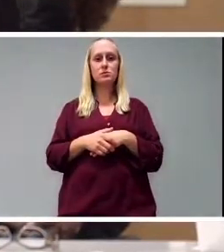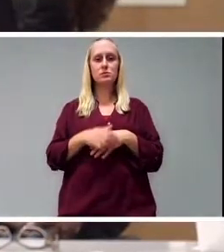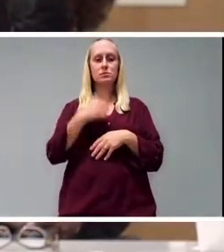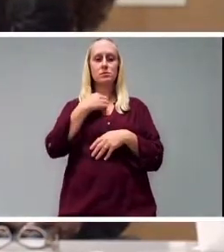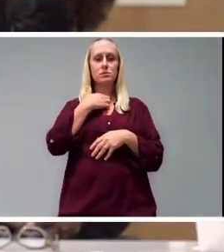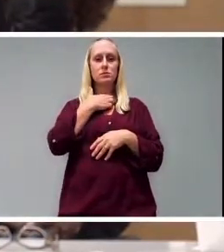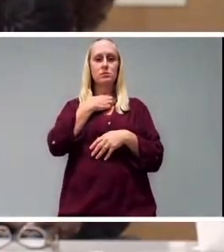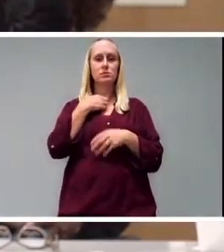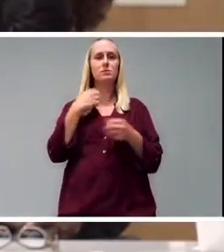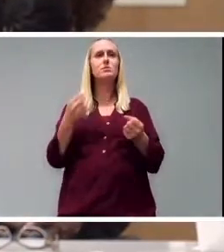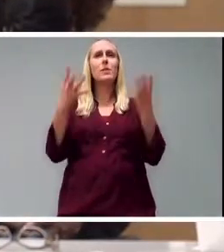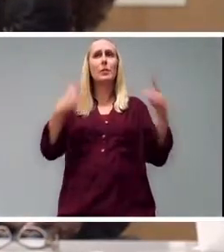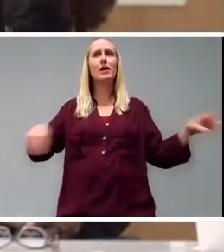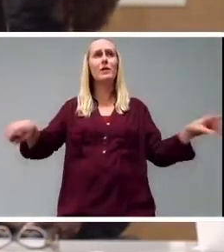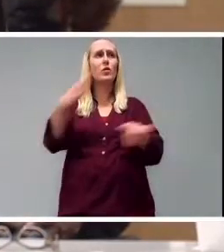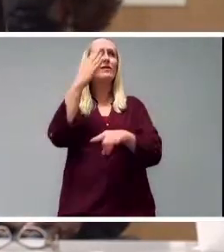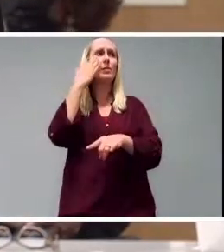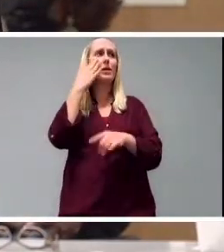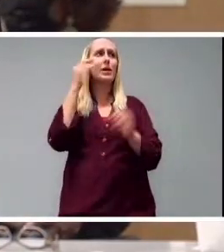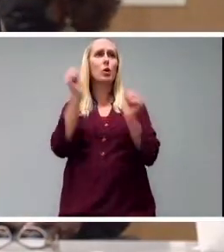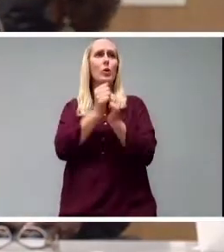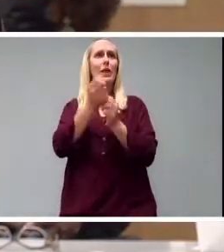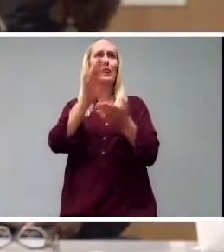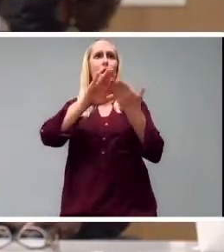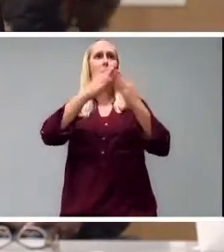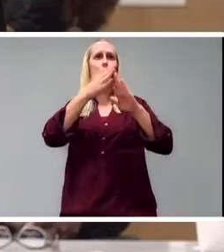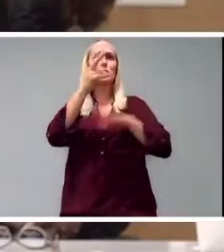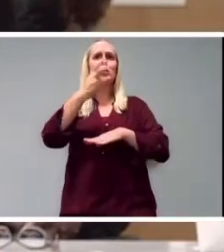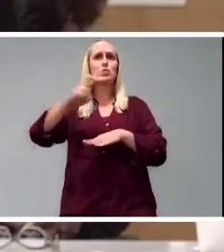How many of you are familiar with our community transition programs?